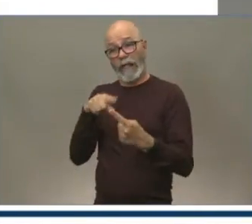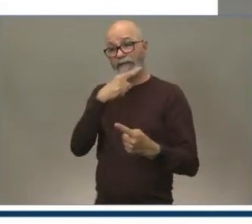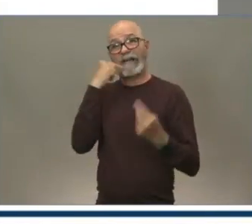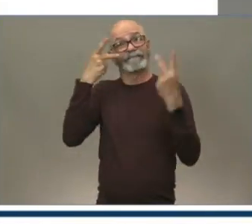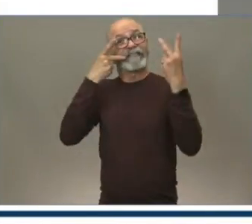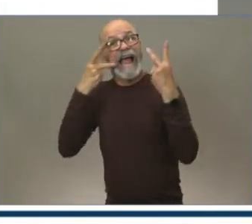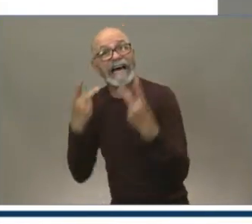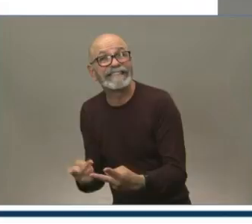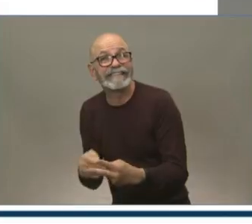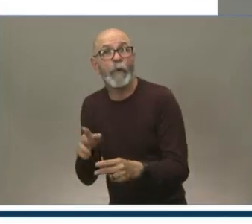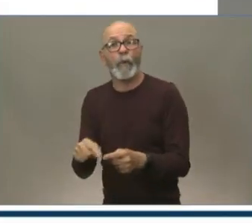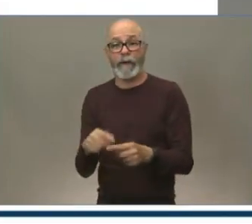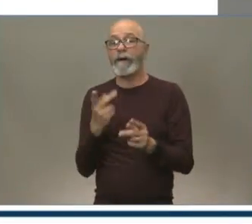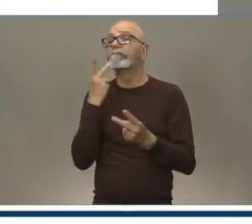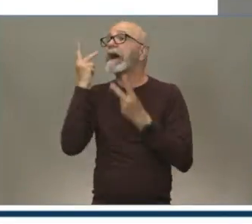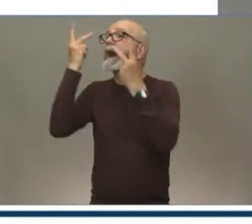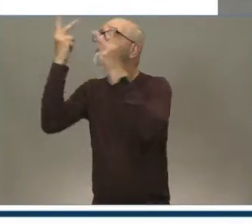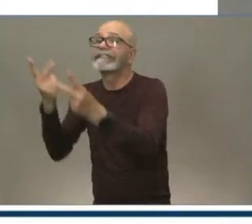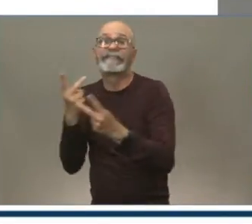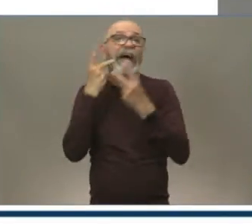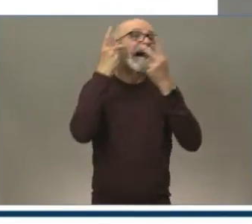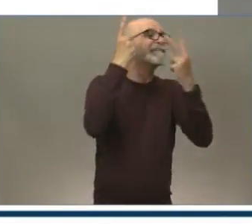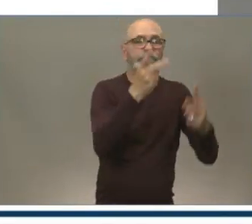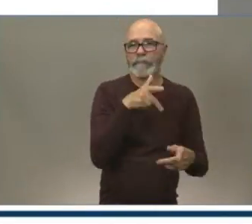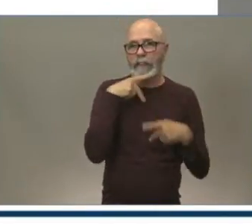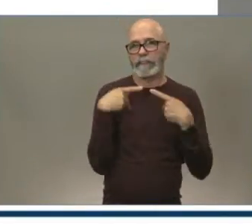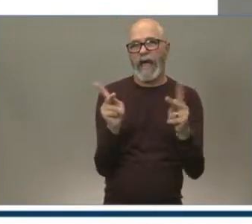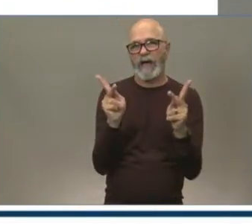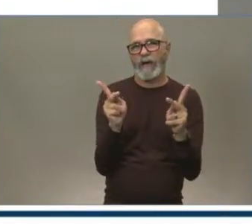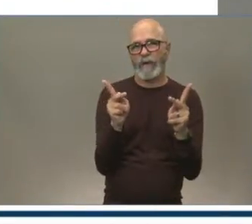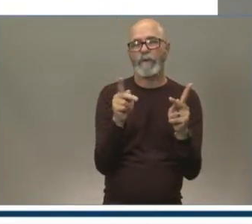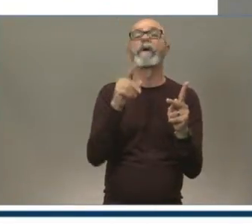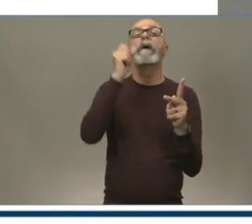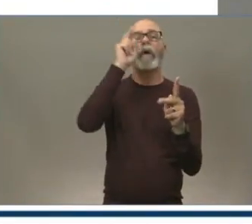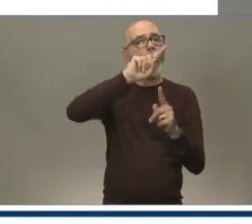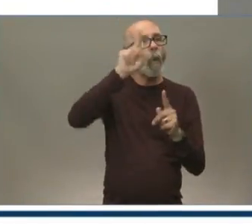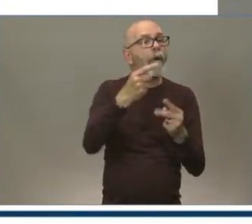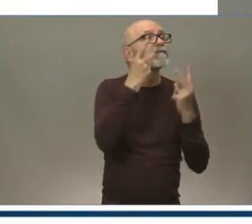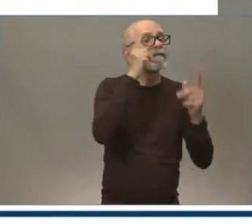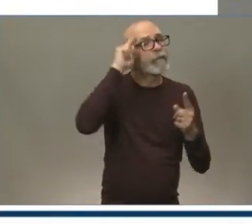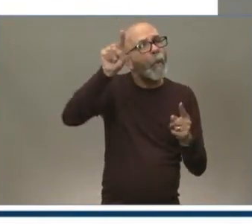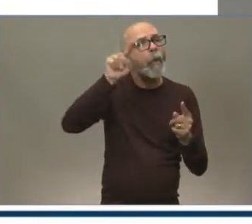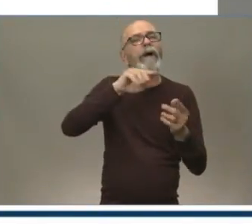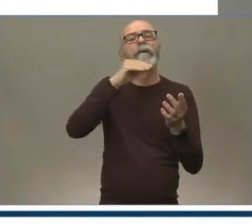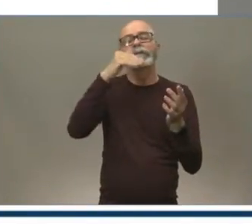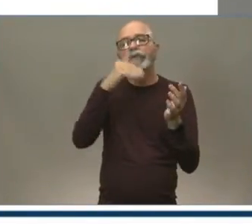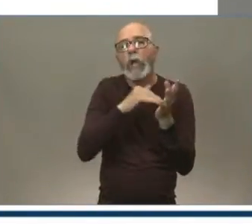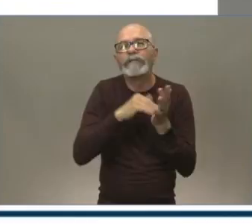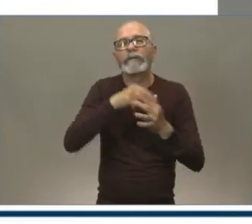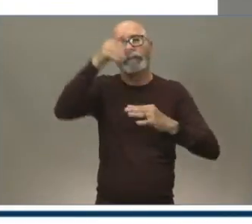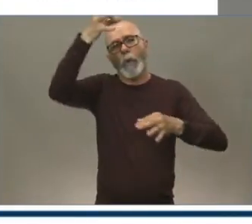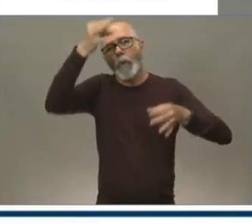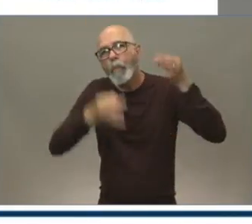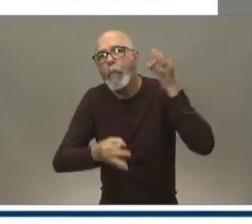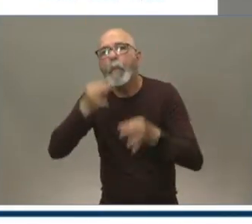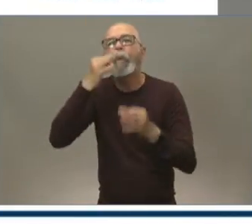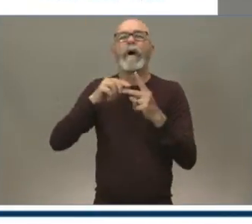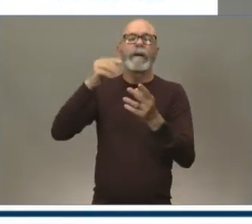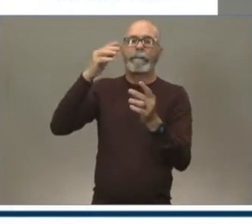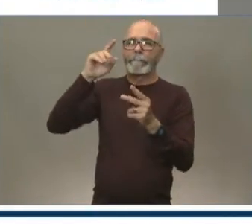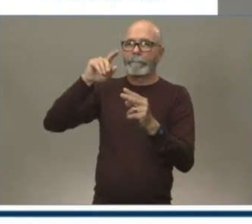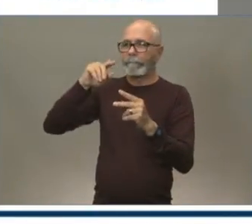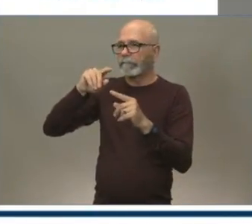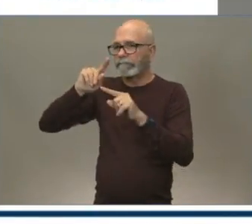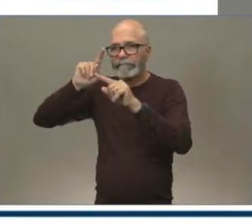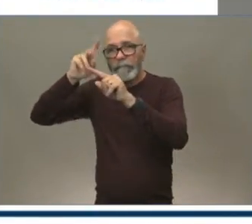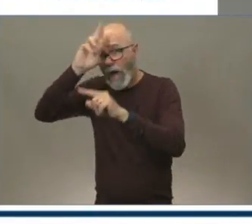necessary. Unnecessary travel includes going to school, work, or for legal or healthcare reasons. Shopping, social